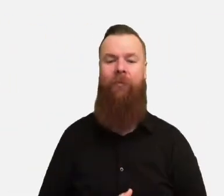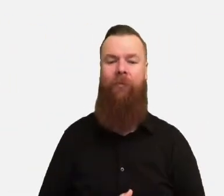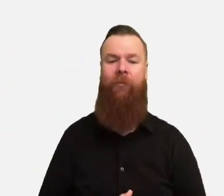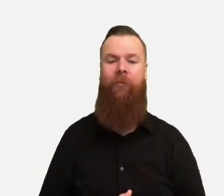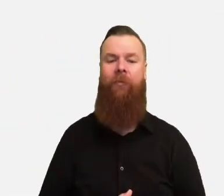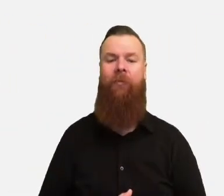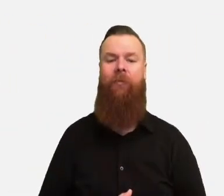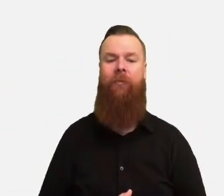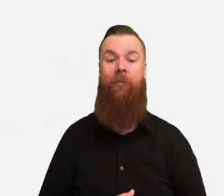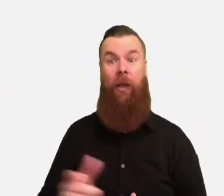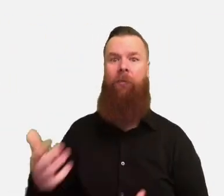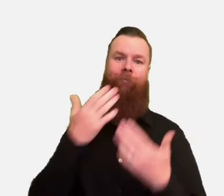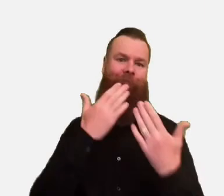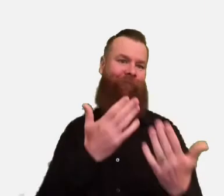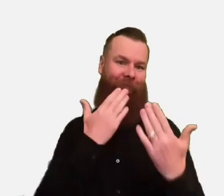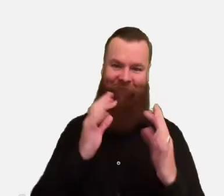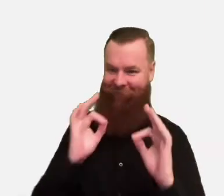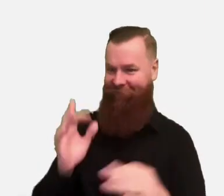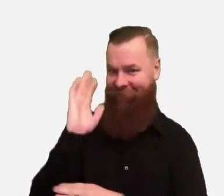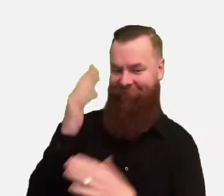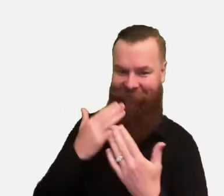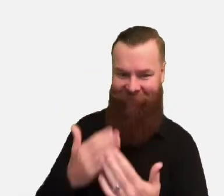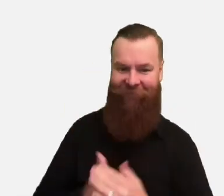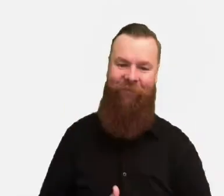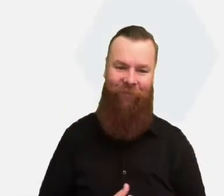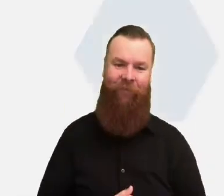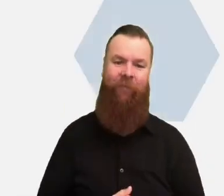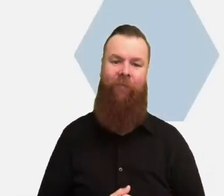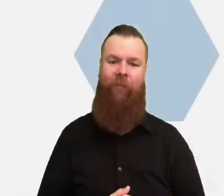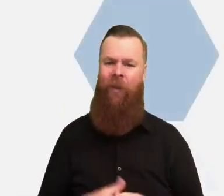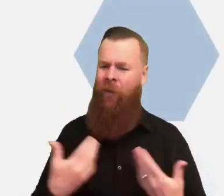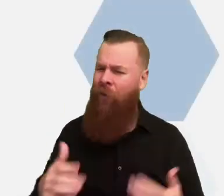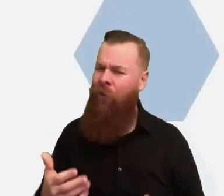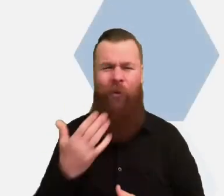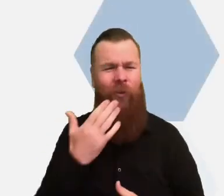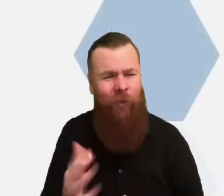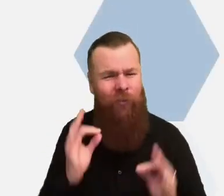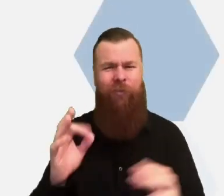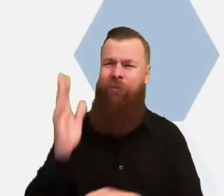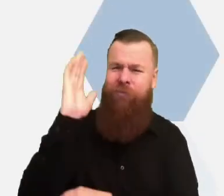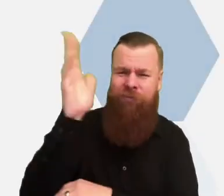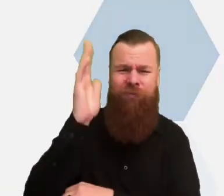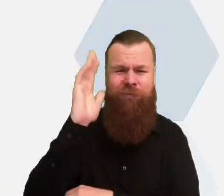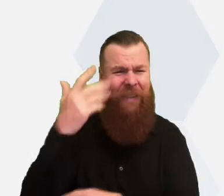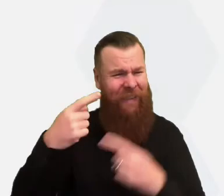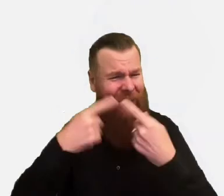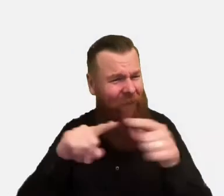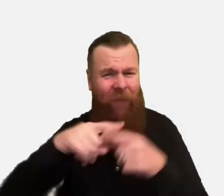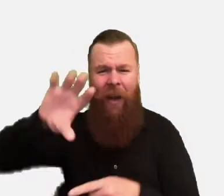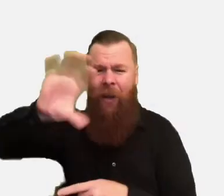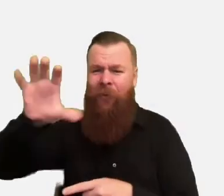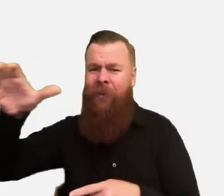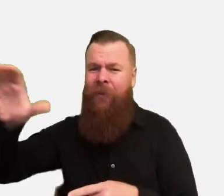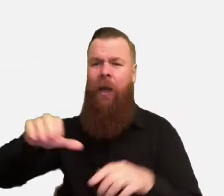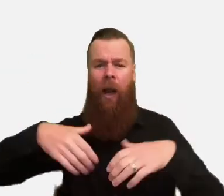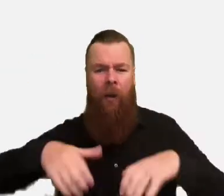Very wonderful to hear about the impact on different locations within this region. We have a second